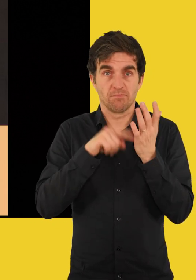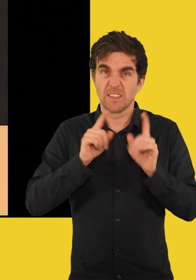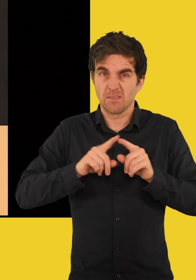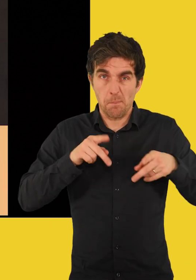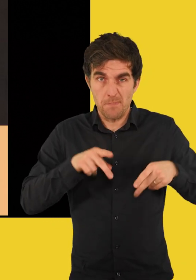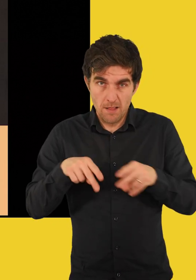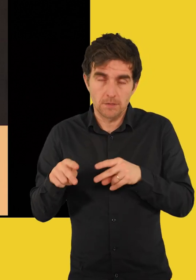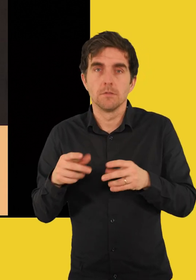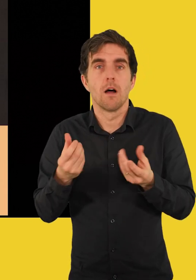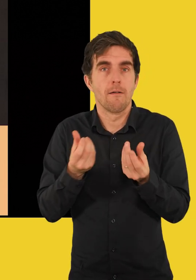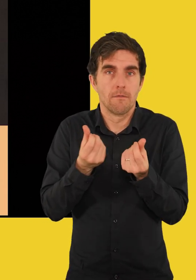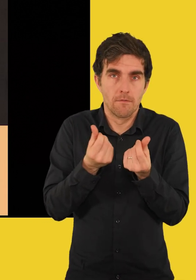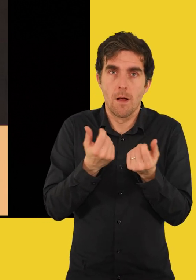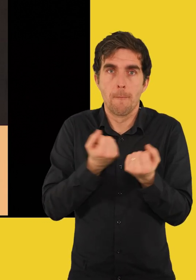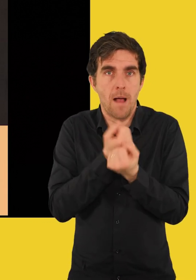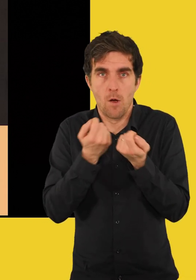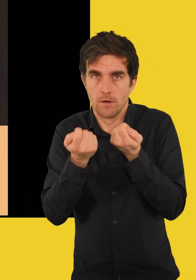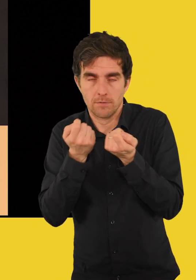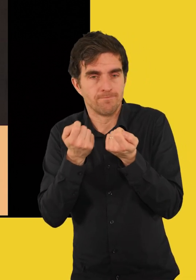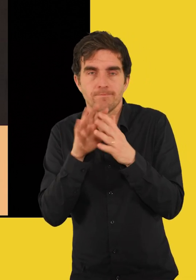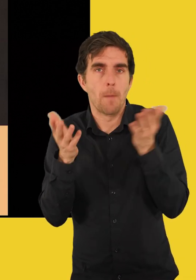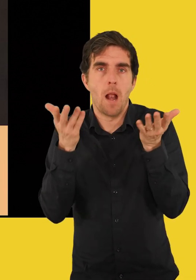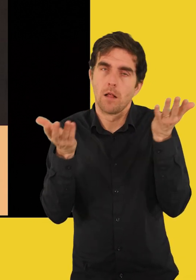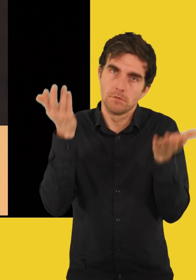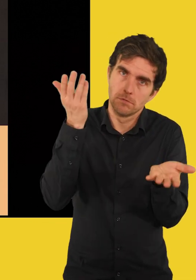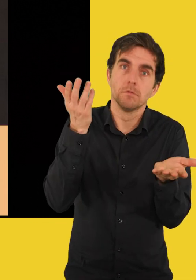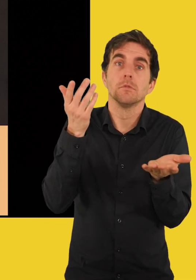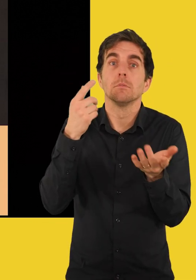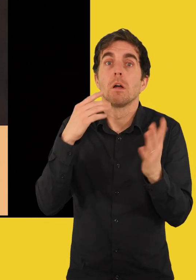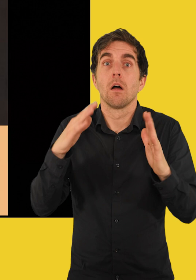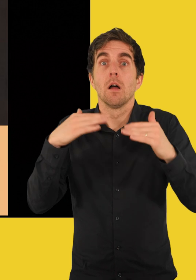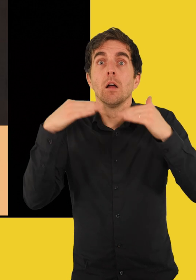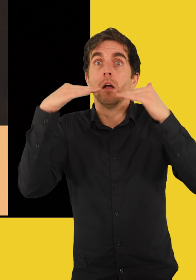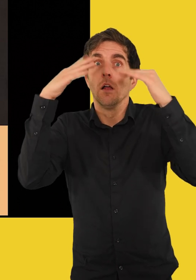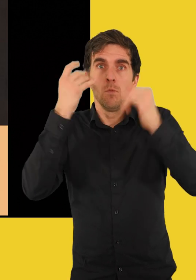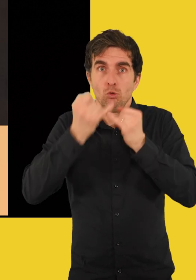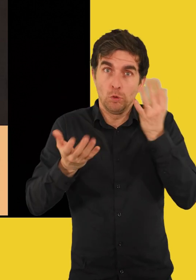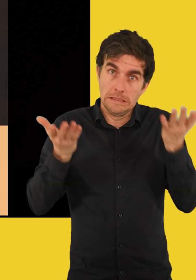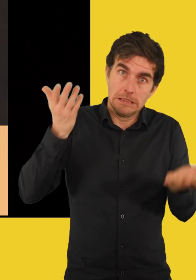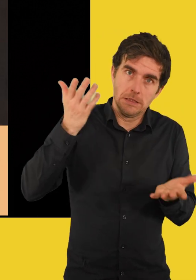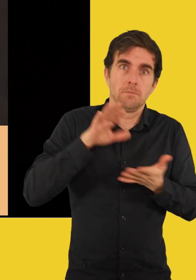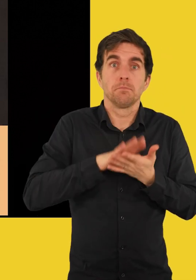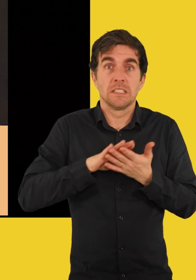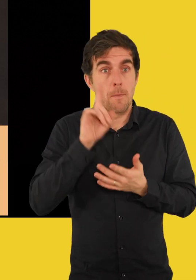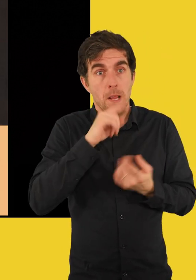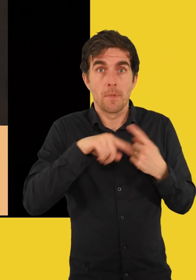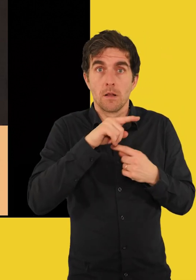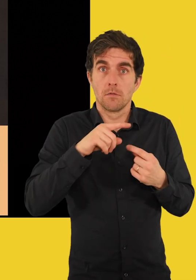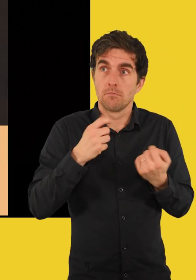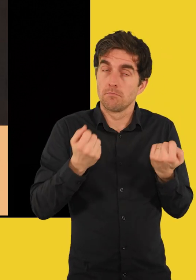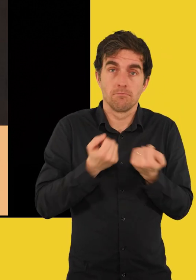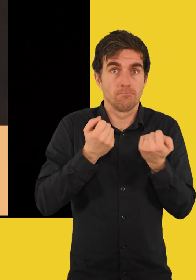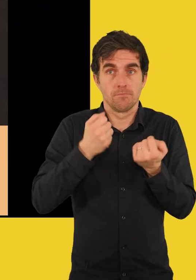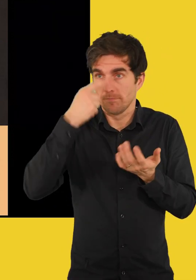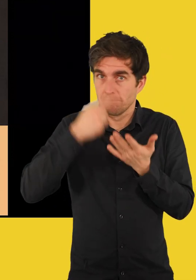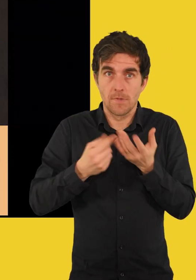have methods where financial power dynamics are unbalanced, moving up to the top where they are in harmony. What does this actually mean for people in